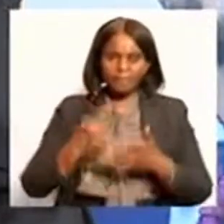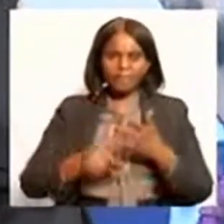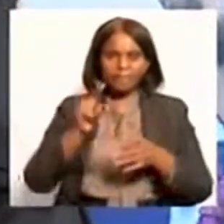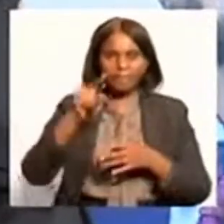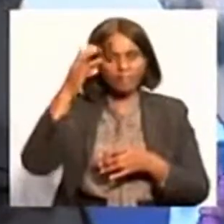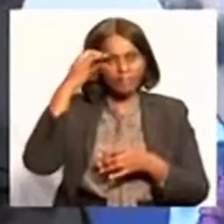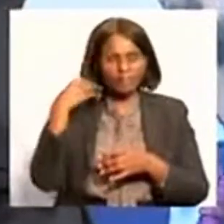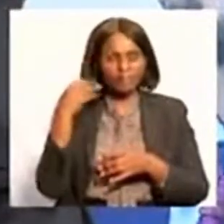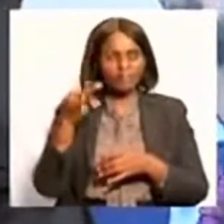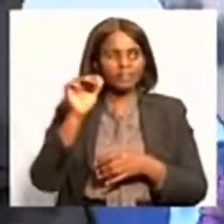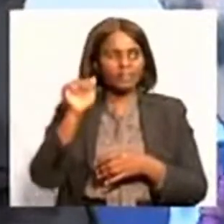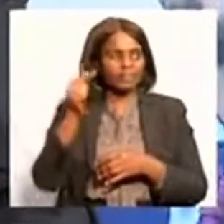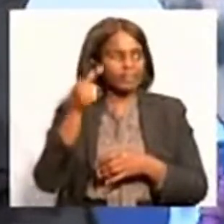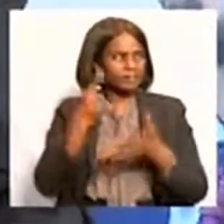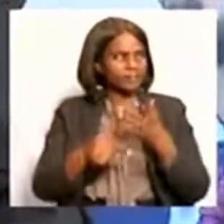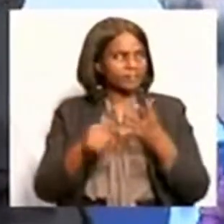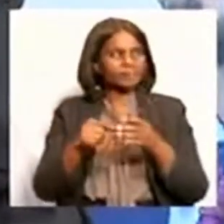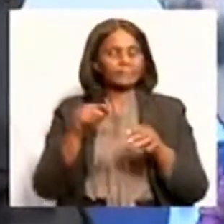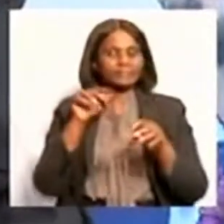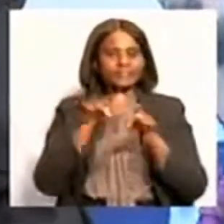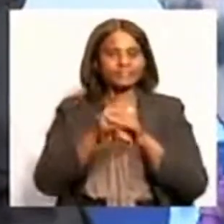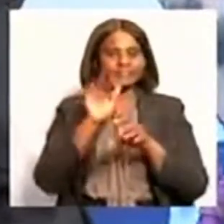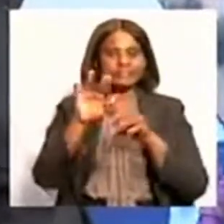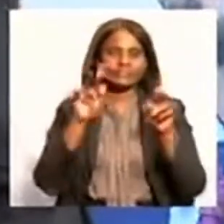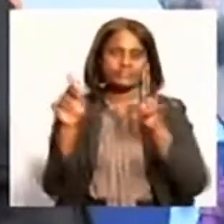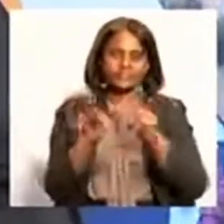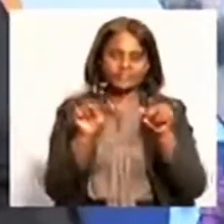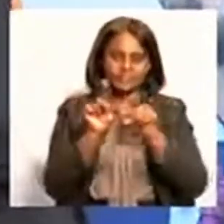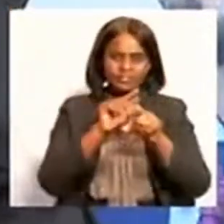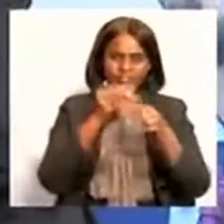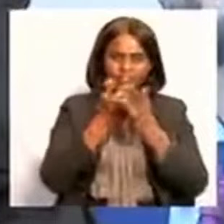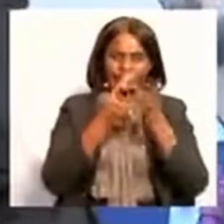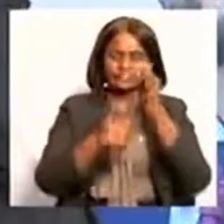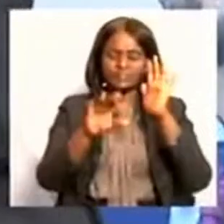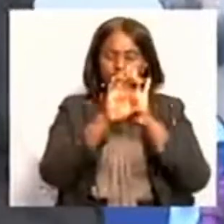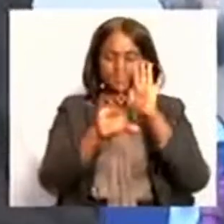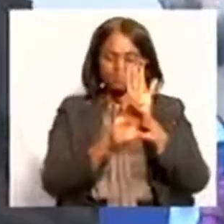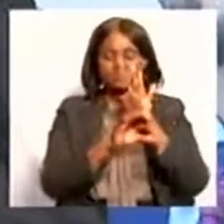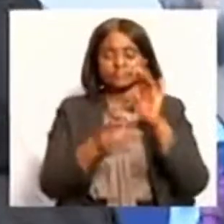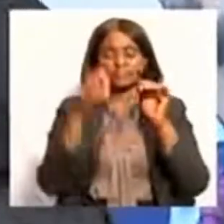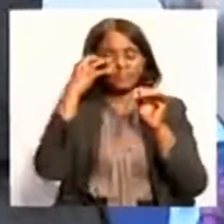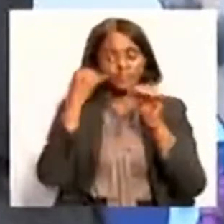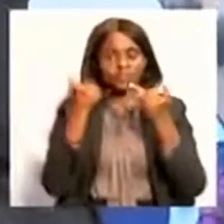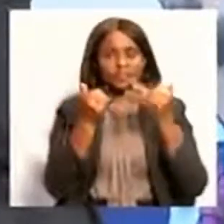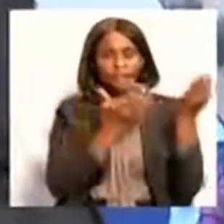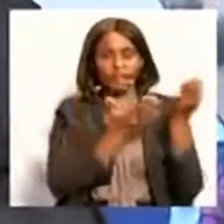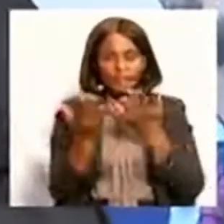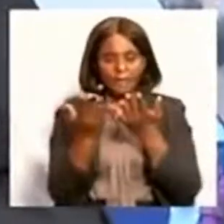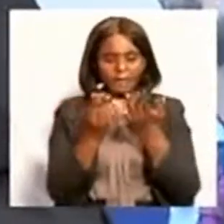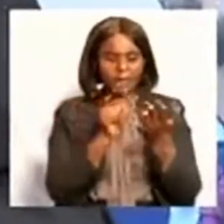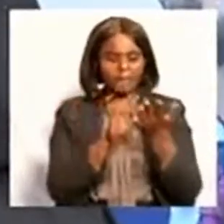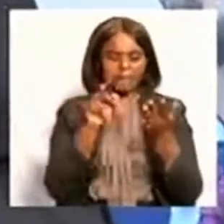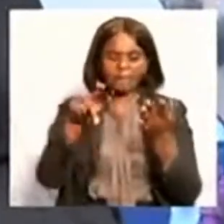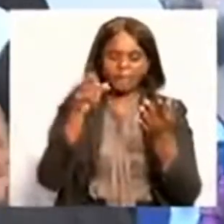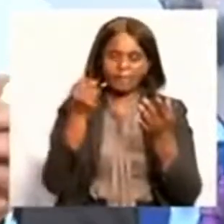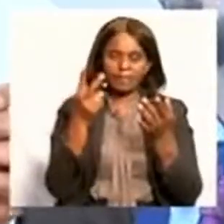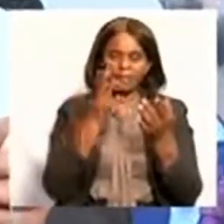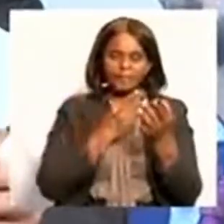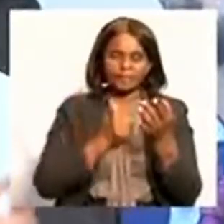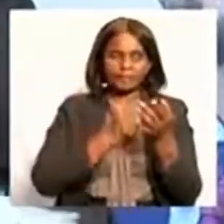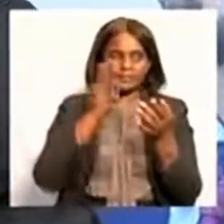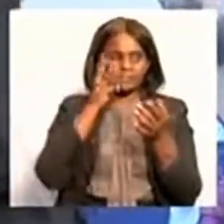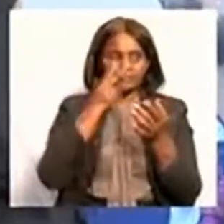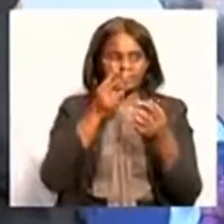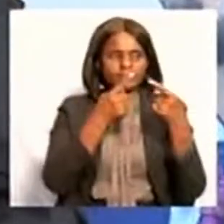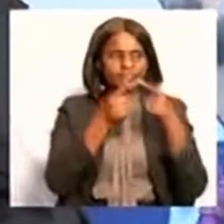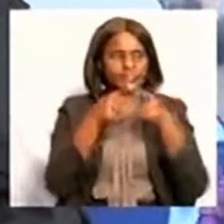Office of the Auditor General brings to the fore as a constitutional office. So to break this P12, I'll look at the types